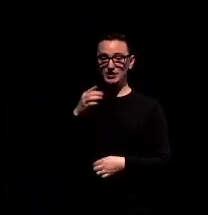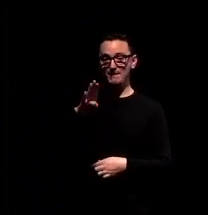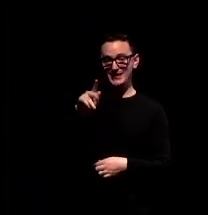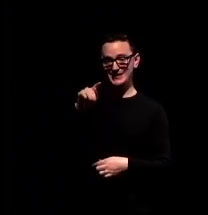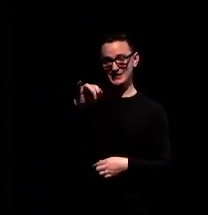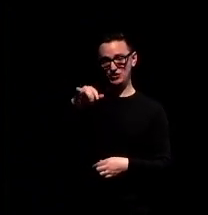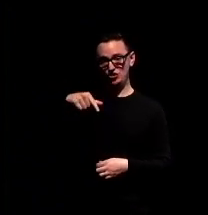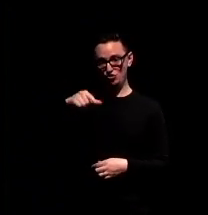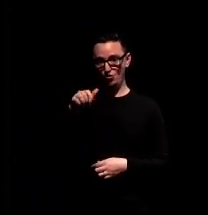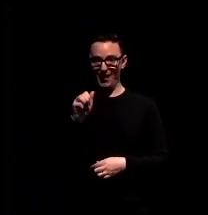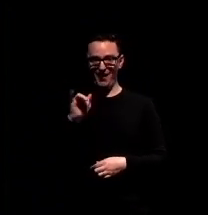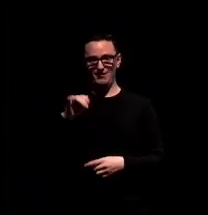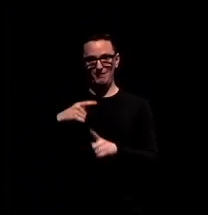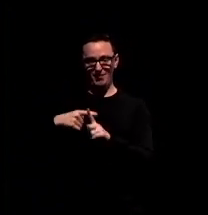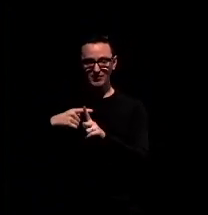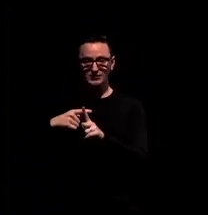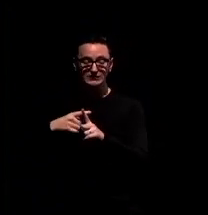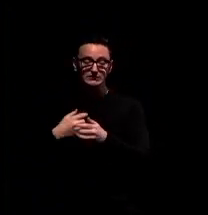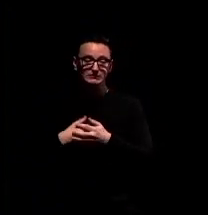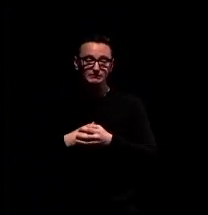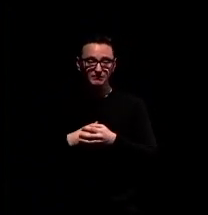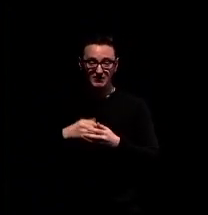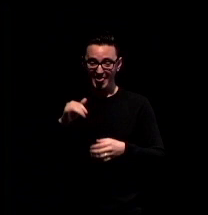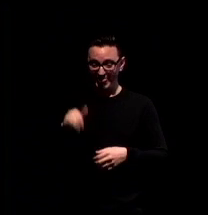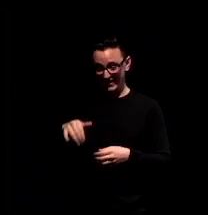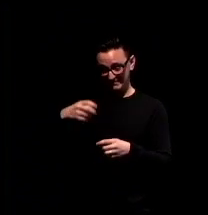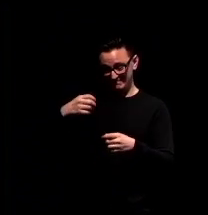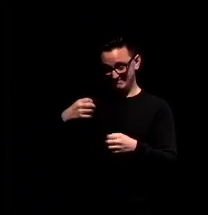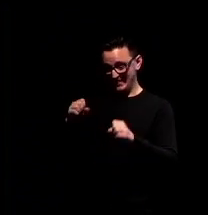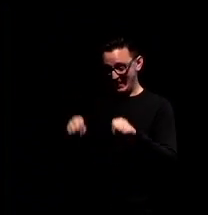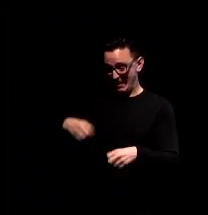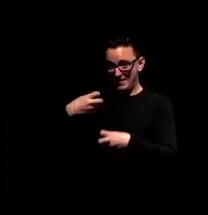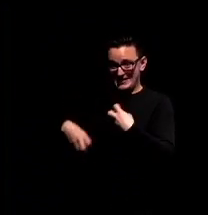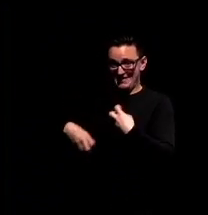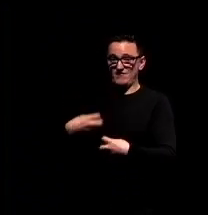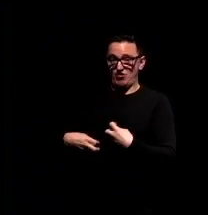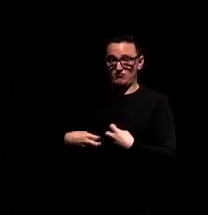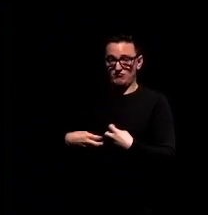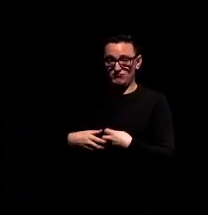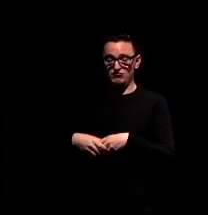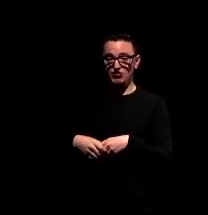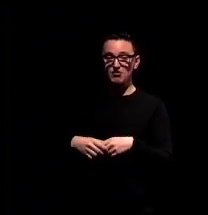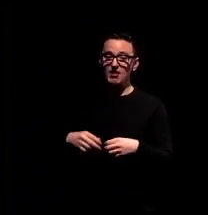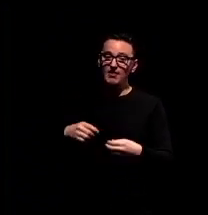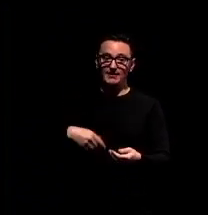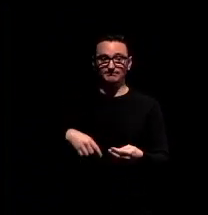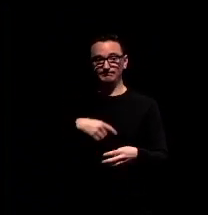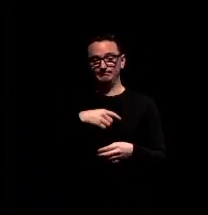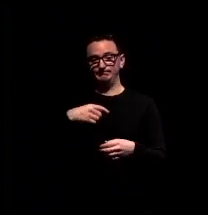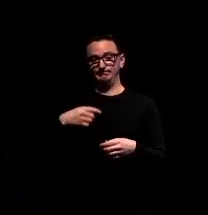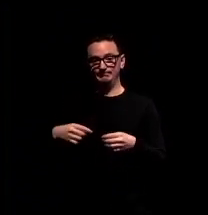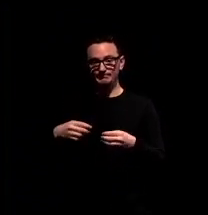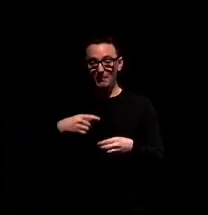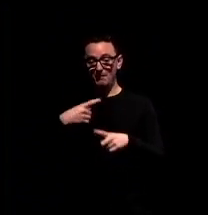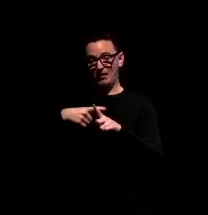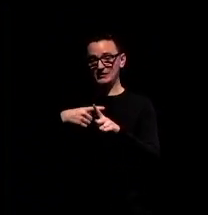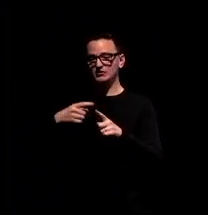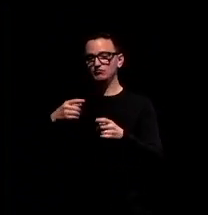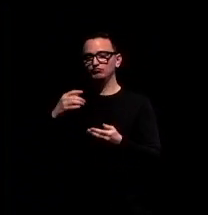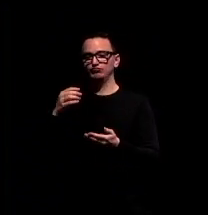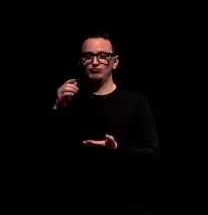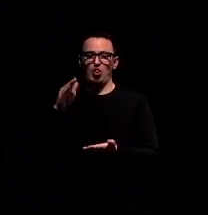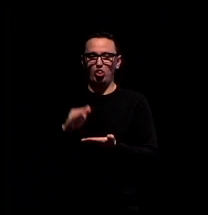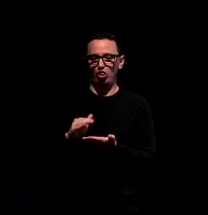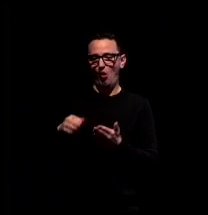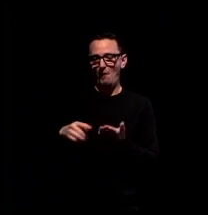supervisor so they can really help you through this is also very difficult. And then low pay. When we look at what mental health professionals are paid